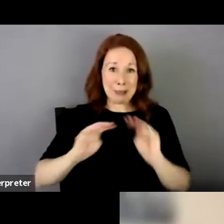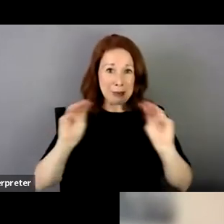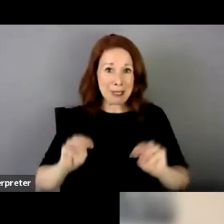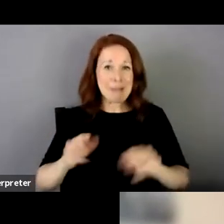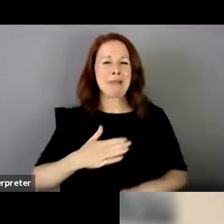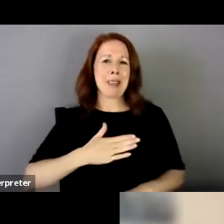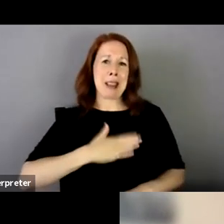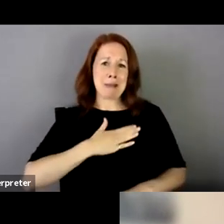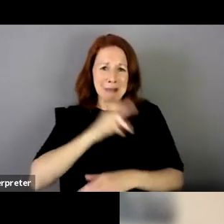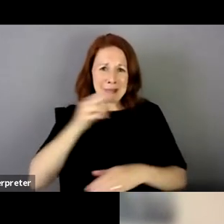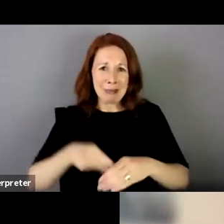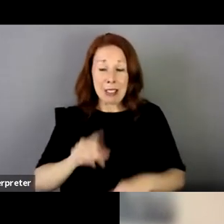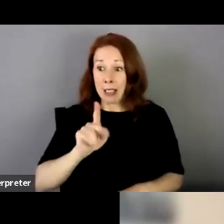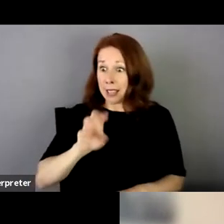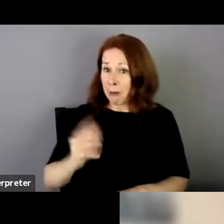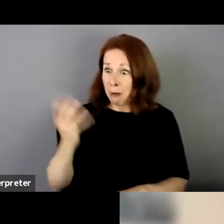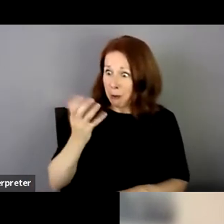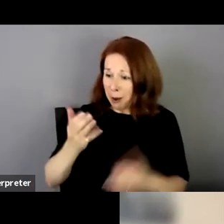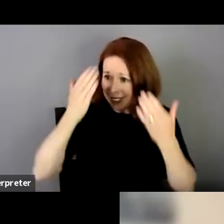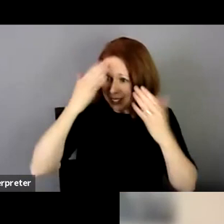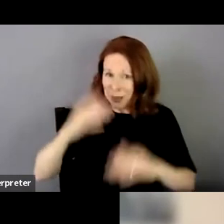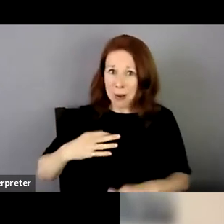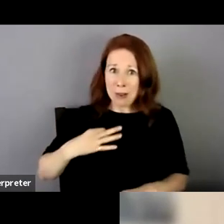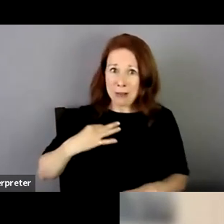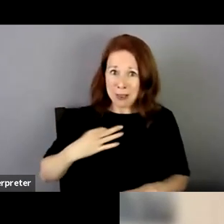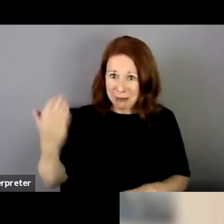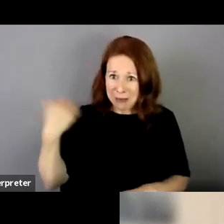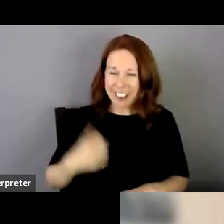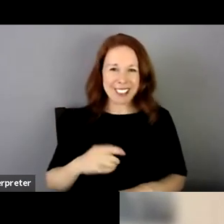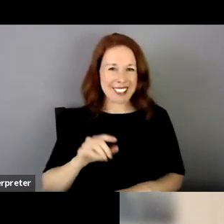here. Oh, that's neat. I didn't know you had been a museum volunteer.